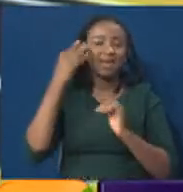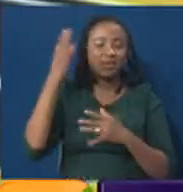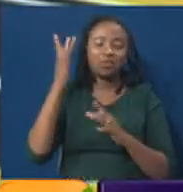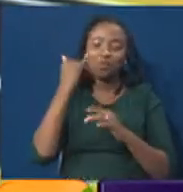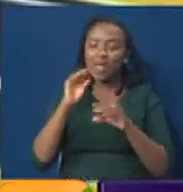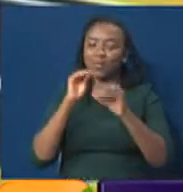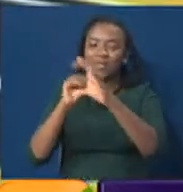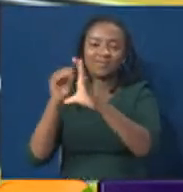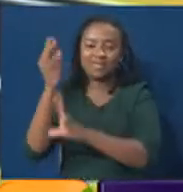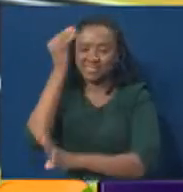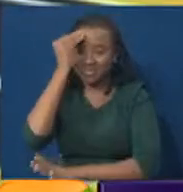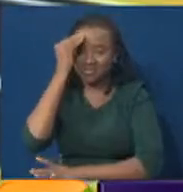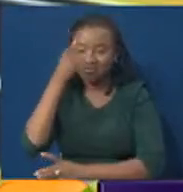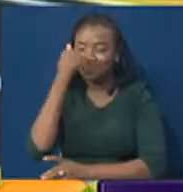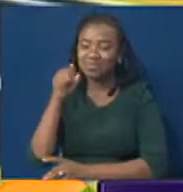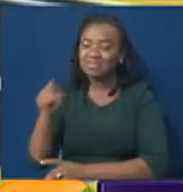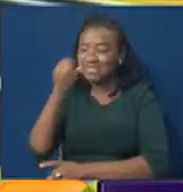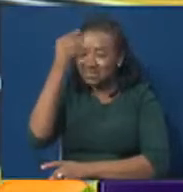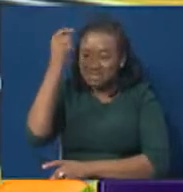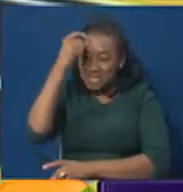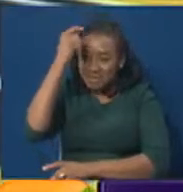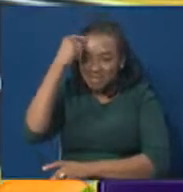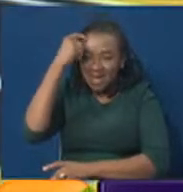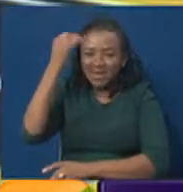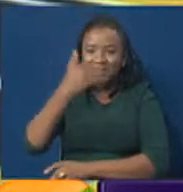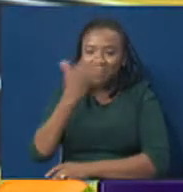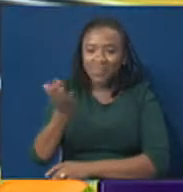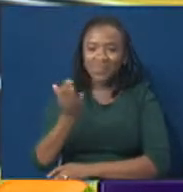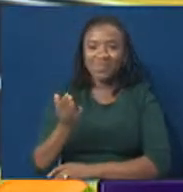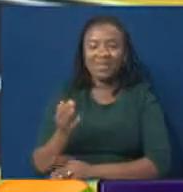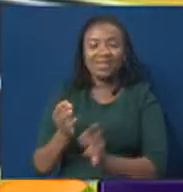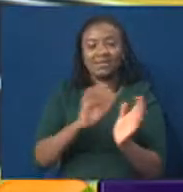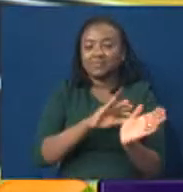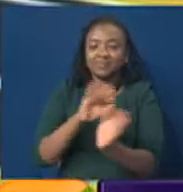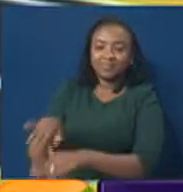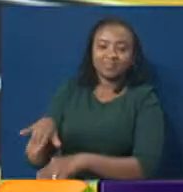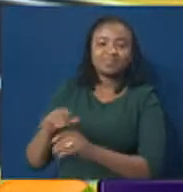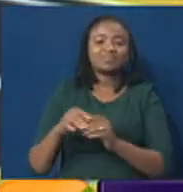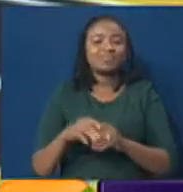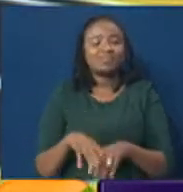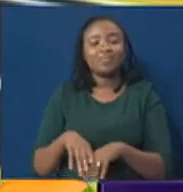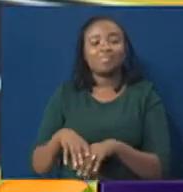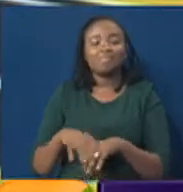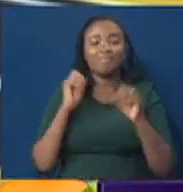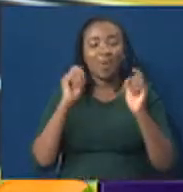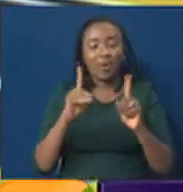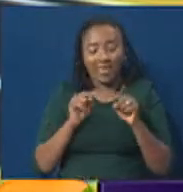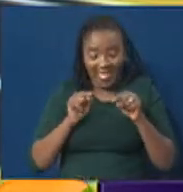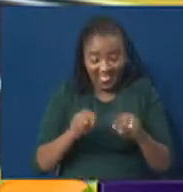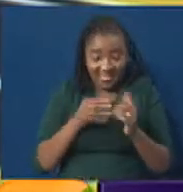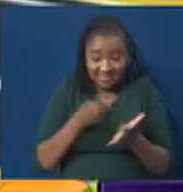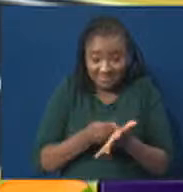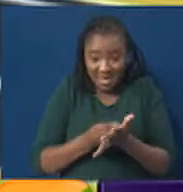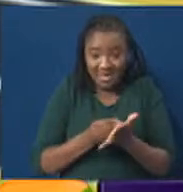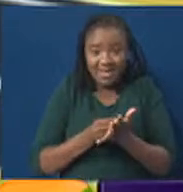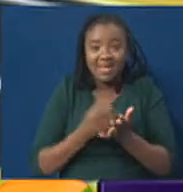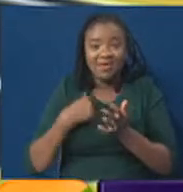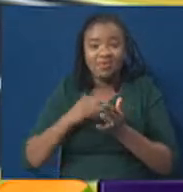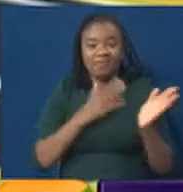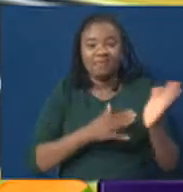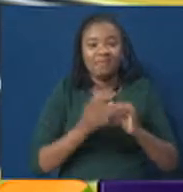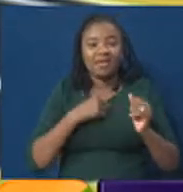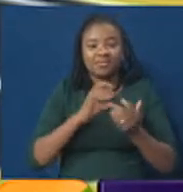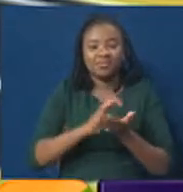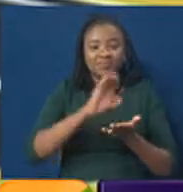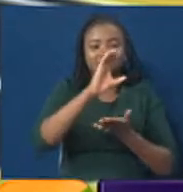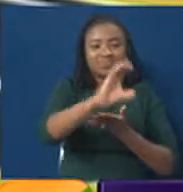point. This money that we're supposed to put in here is supposed to get into the capital market ultimately. We